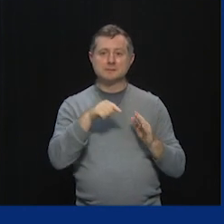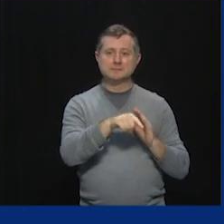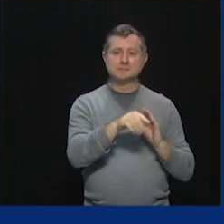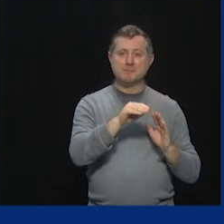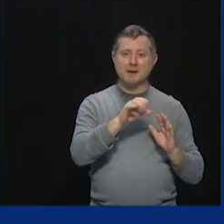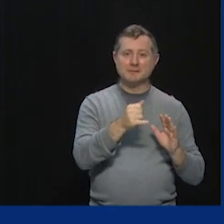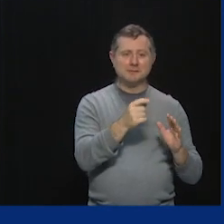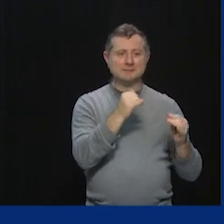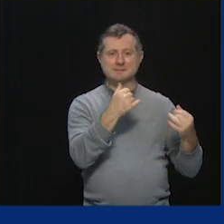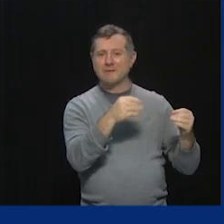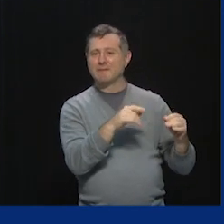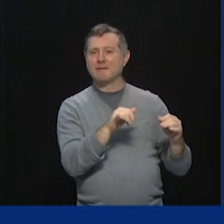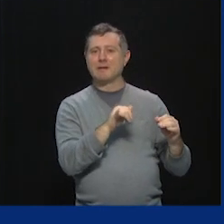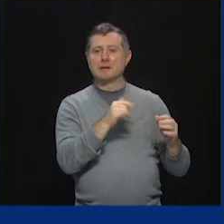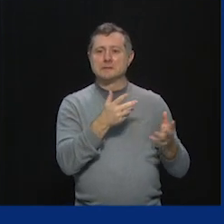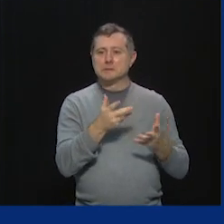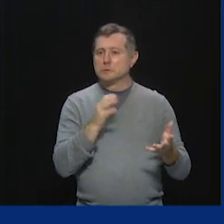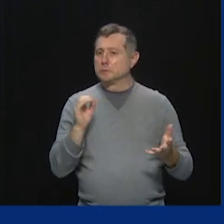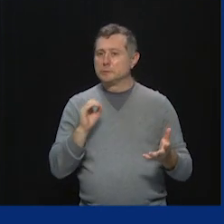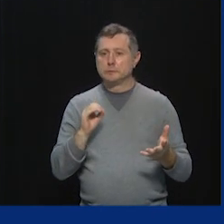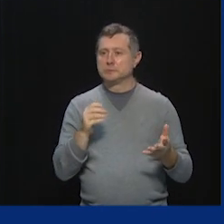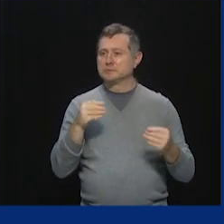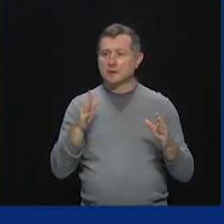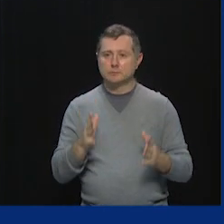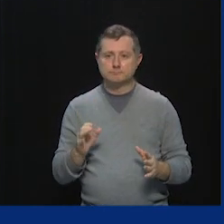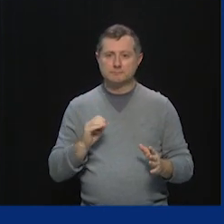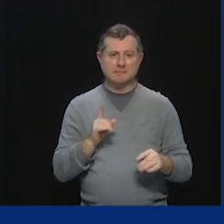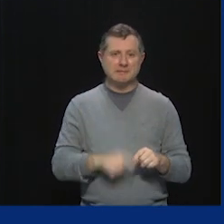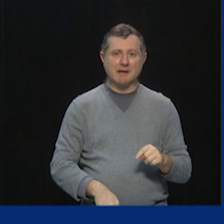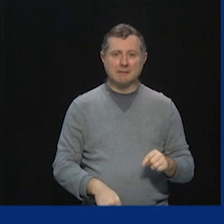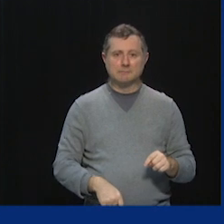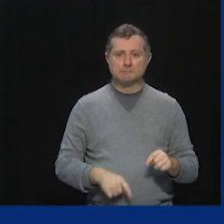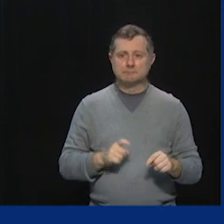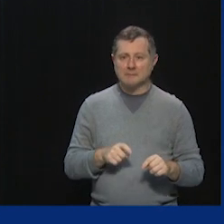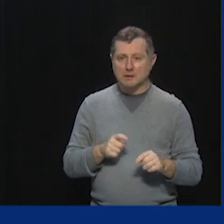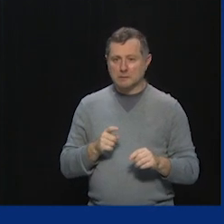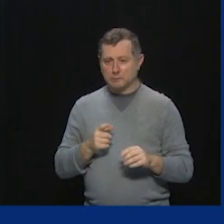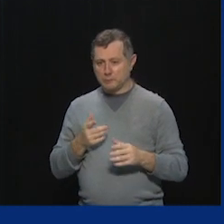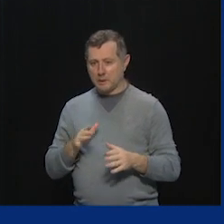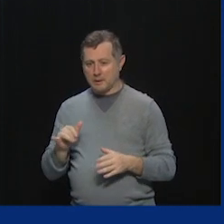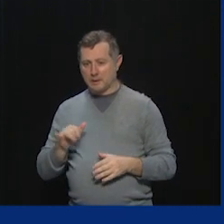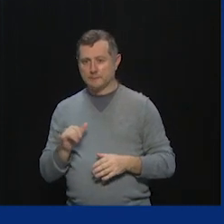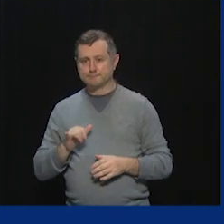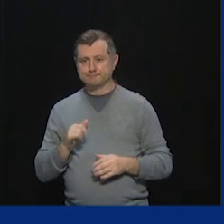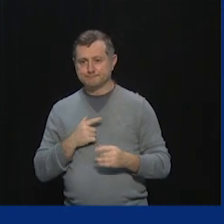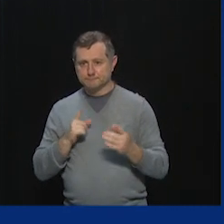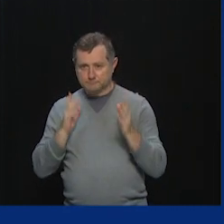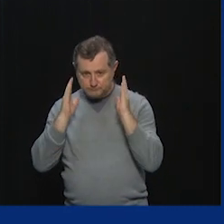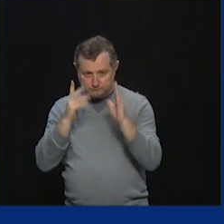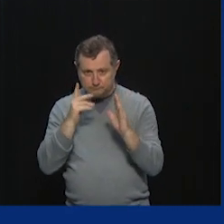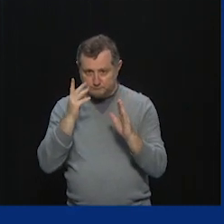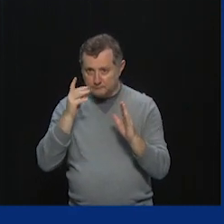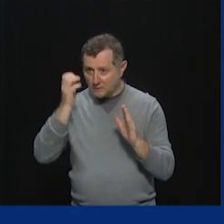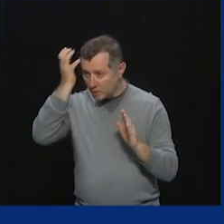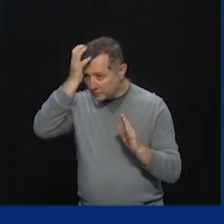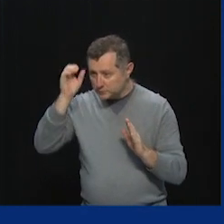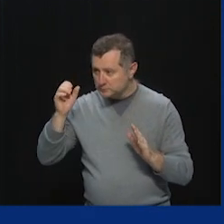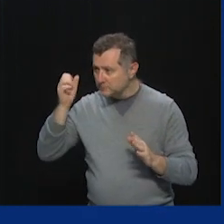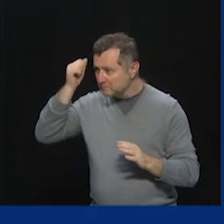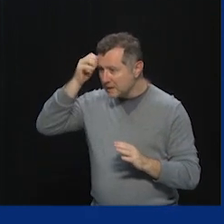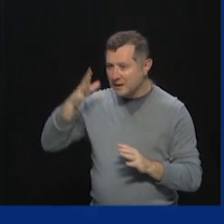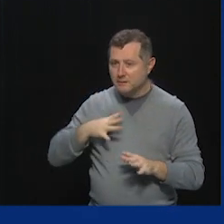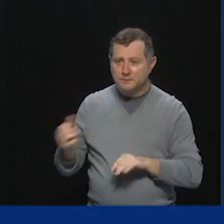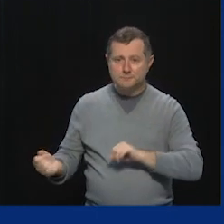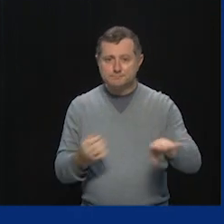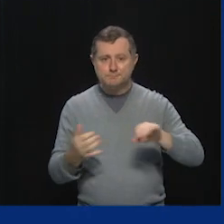with the salesperson. You can't walk in the street and not run into a sanitation worker, or take your children to school this week and run into a teacher or an aide or a security